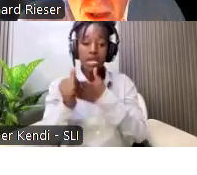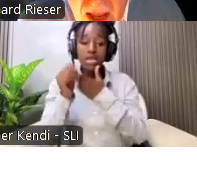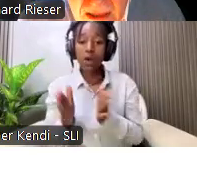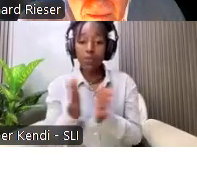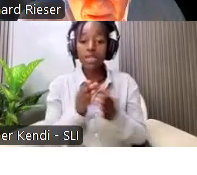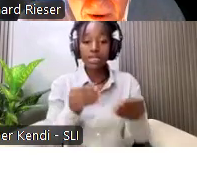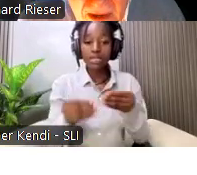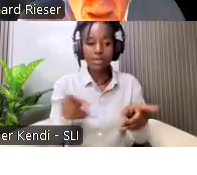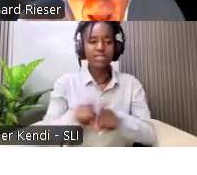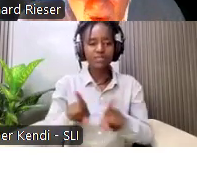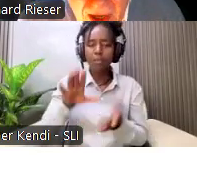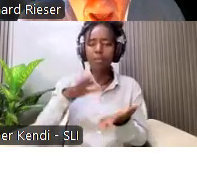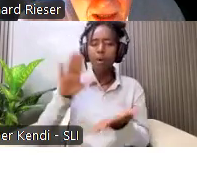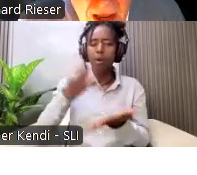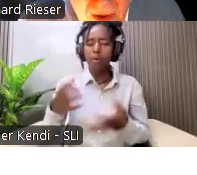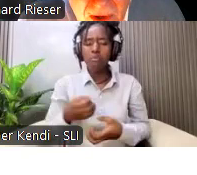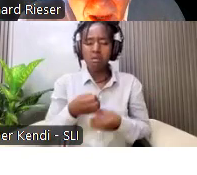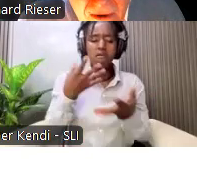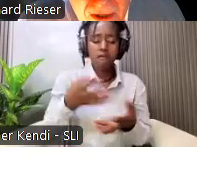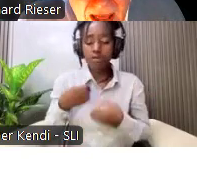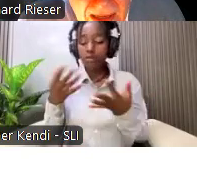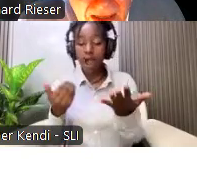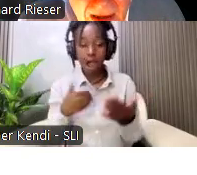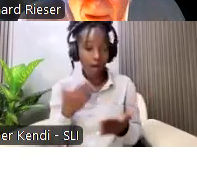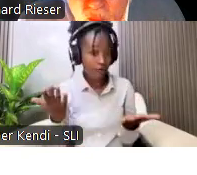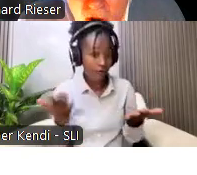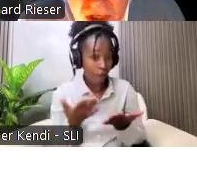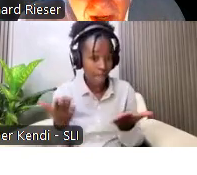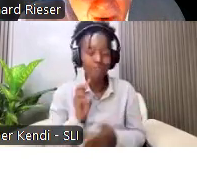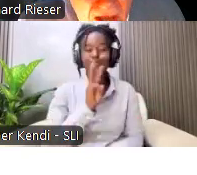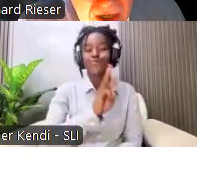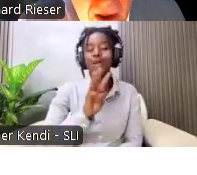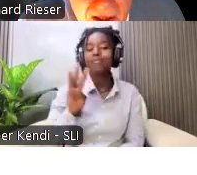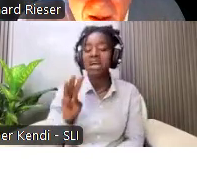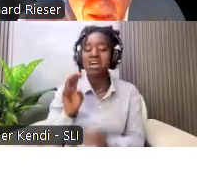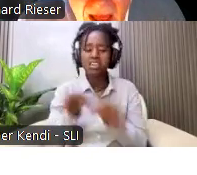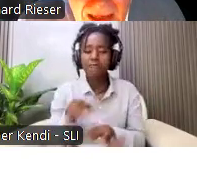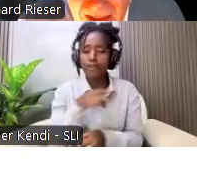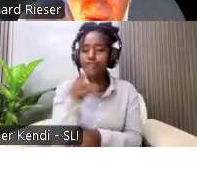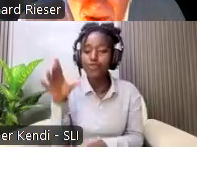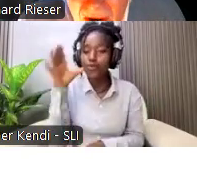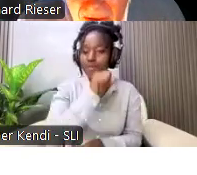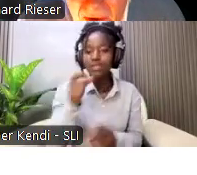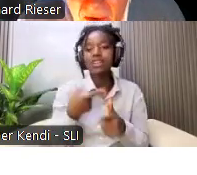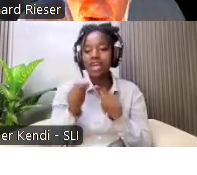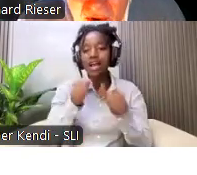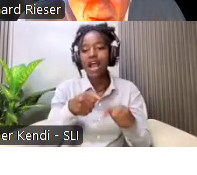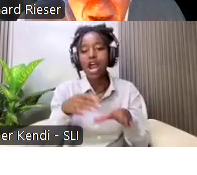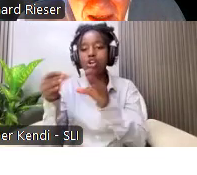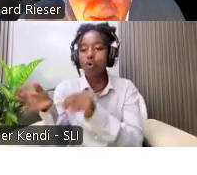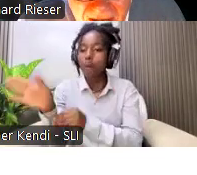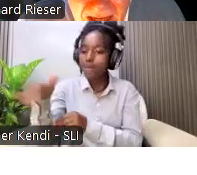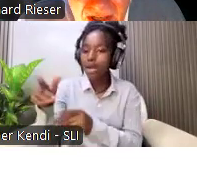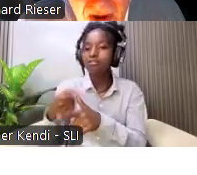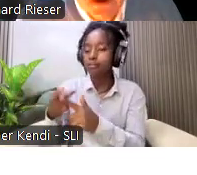our website. So if people have missed that and want to catch up, you can go to that and watch at your leisure that. And there's also, if you're not sure